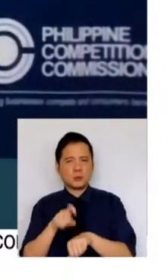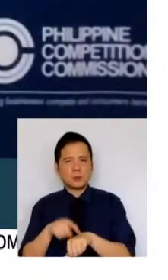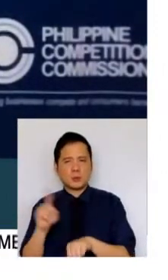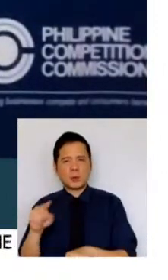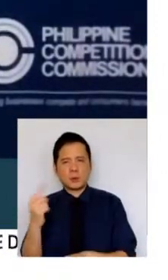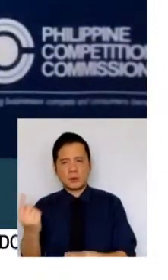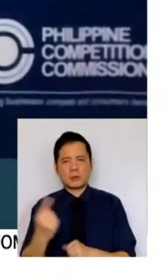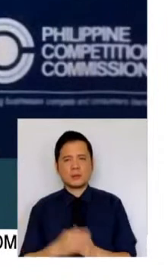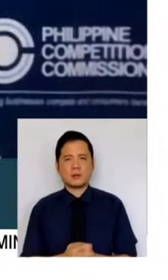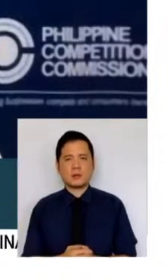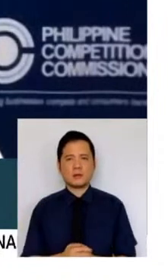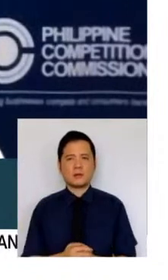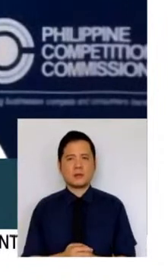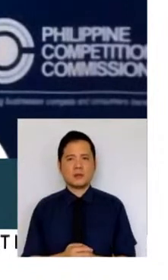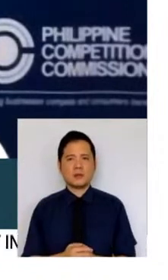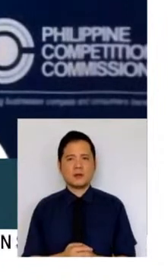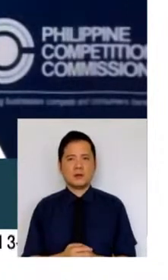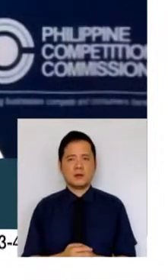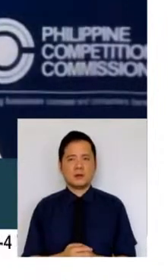the inequality,